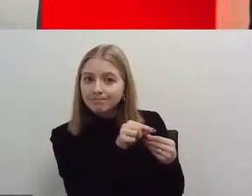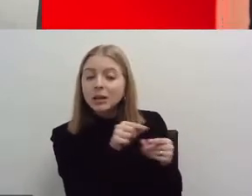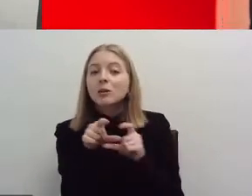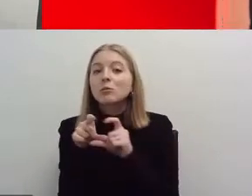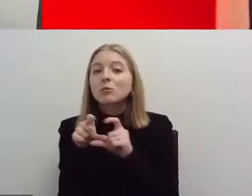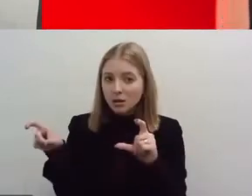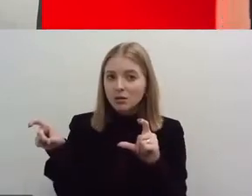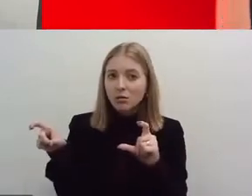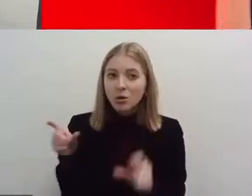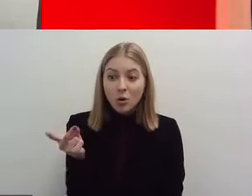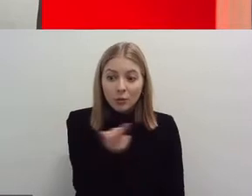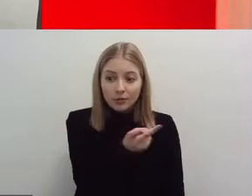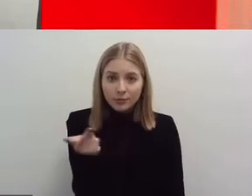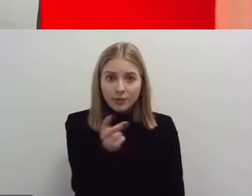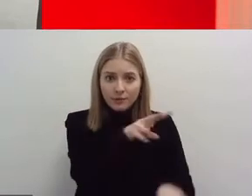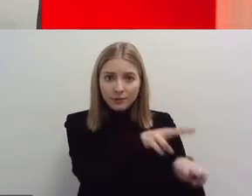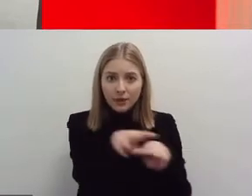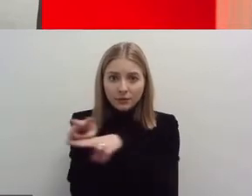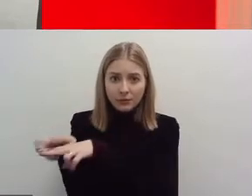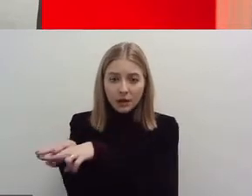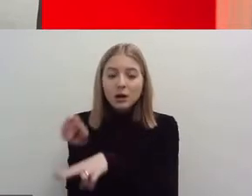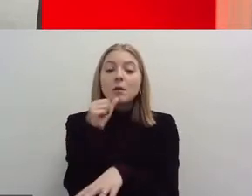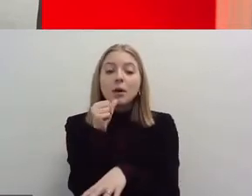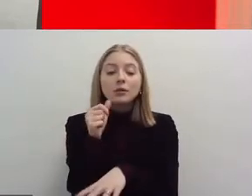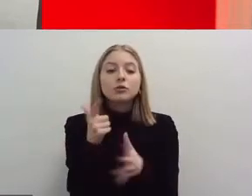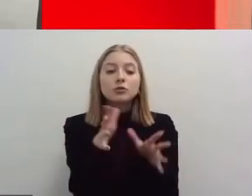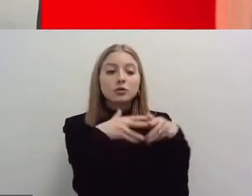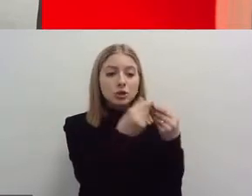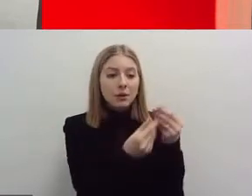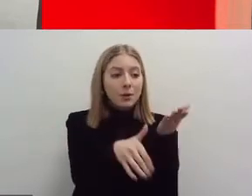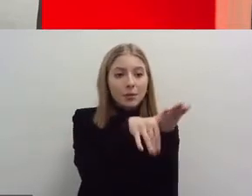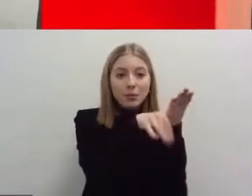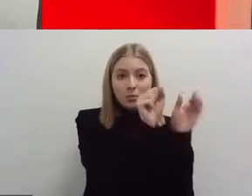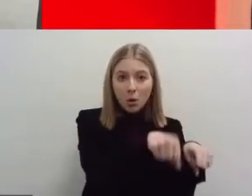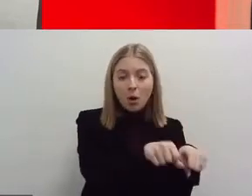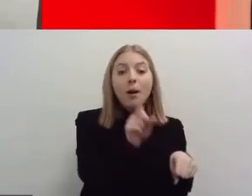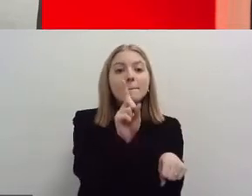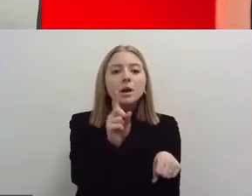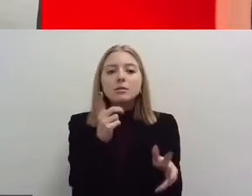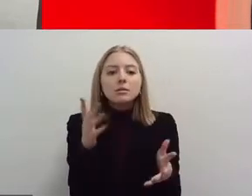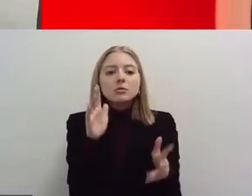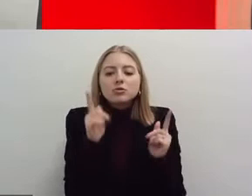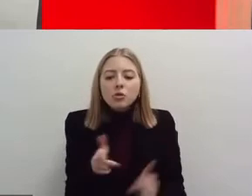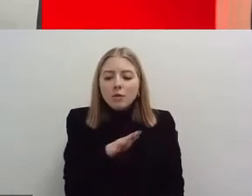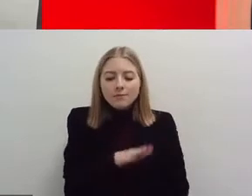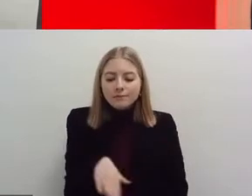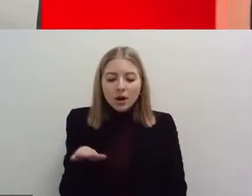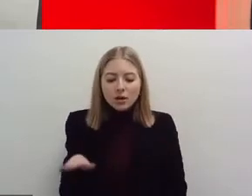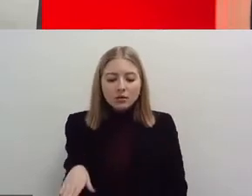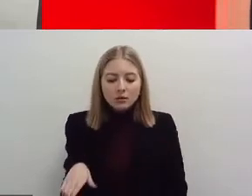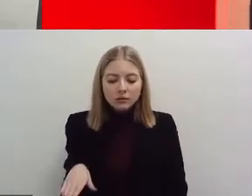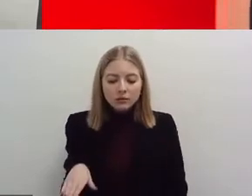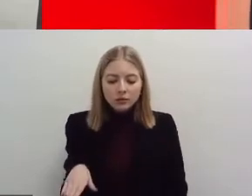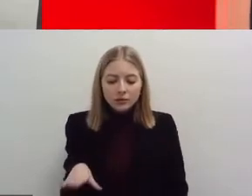outside the school, but not most of the students or school students or pupils know about that, because most of the information travels in